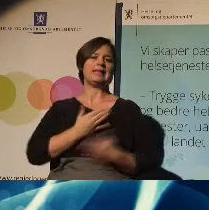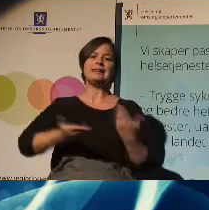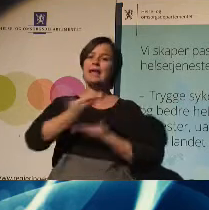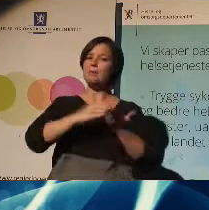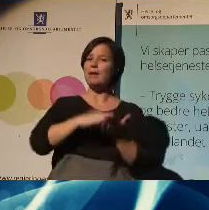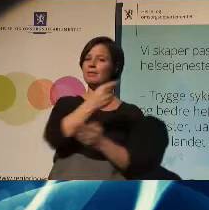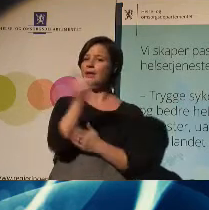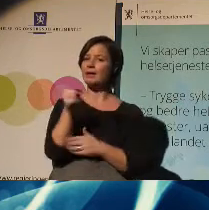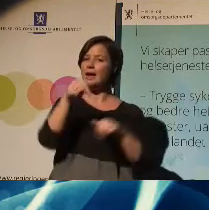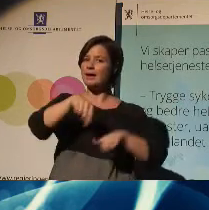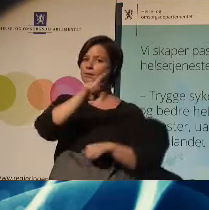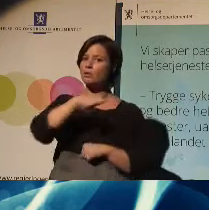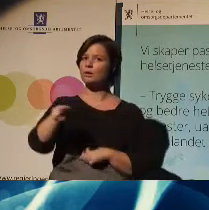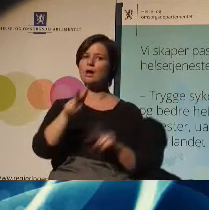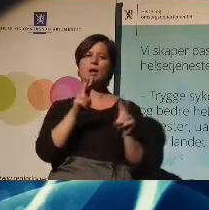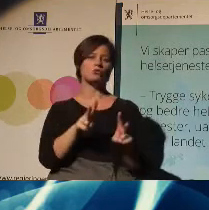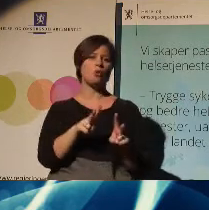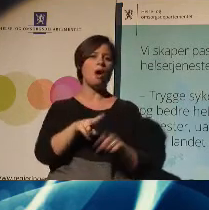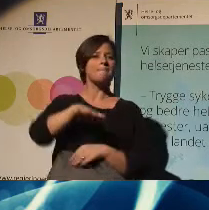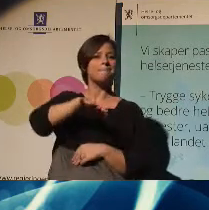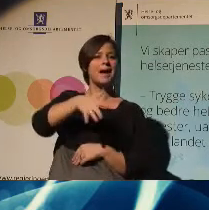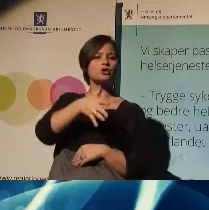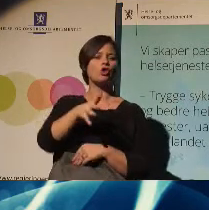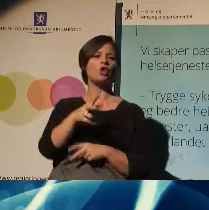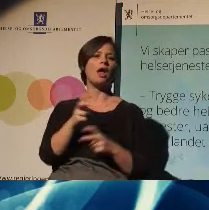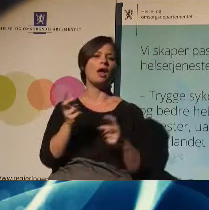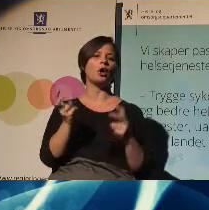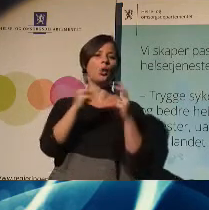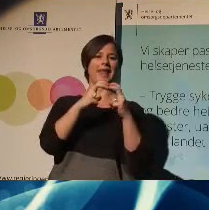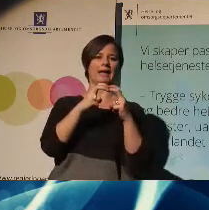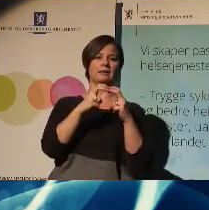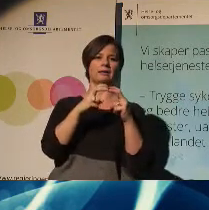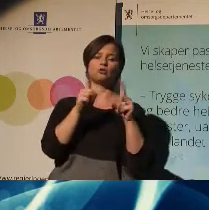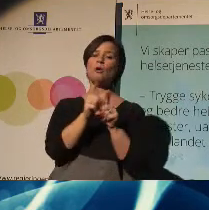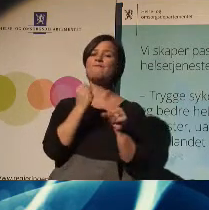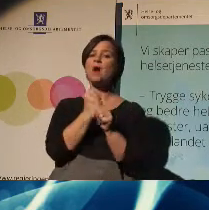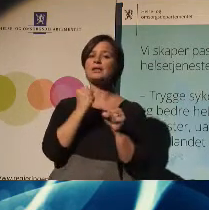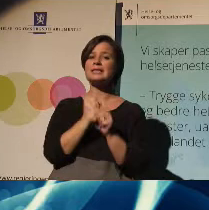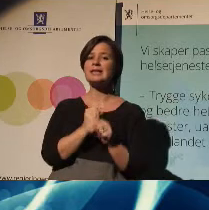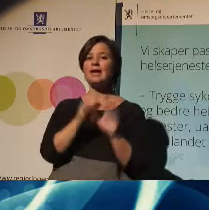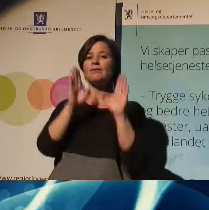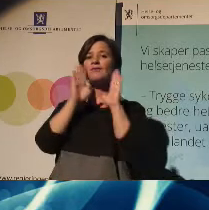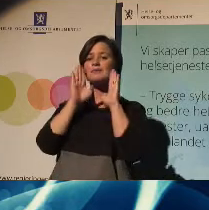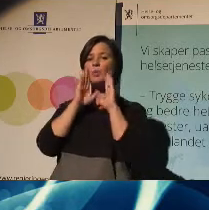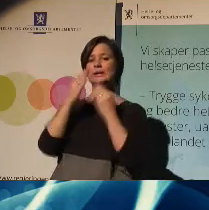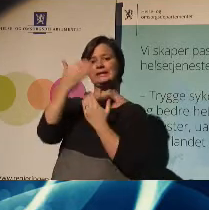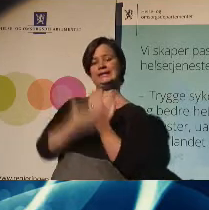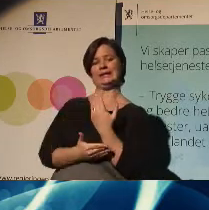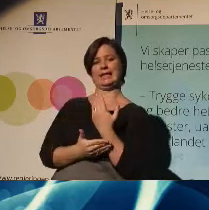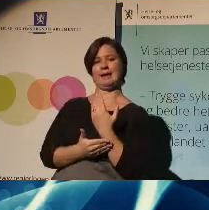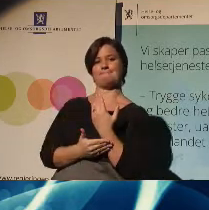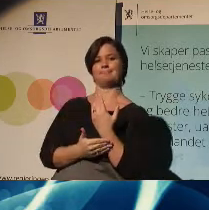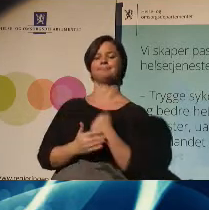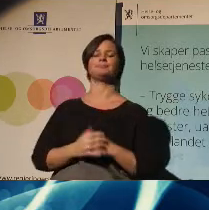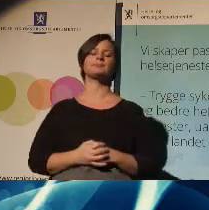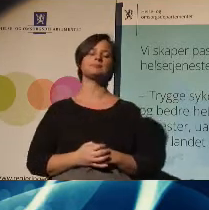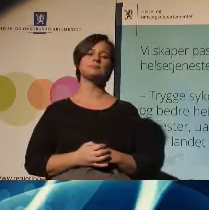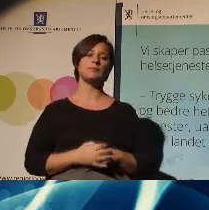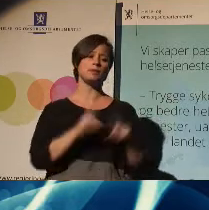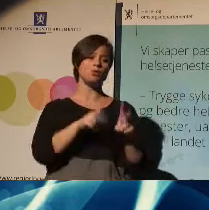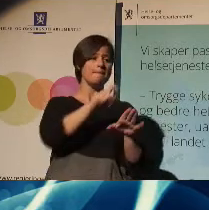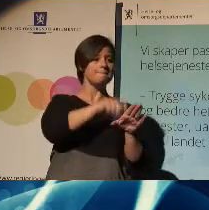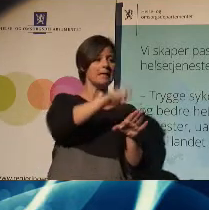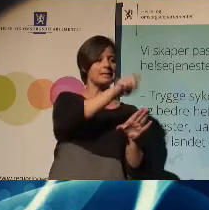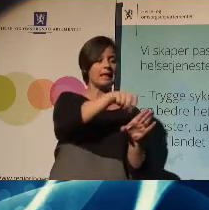in Norway, is Parkinson Connect, which is essentially a Facebook for healthcare, but now in a secure environment where patients can